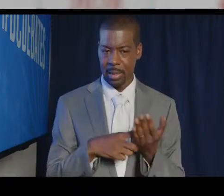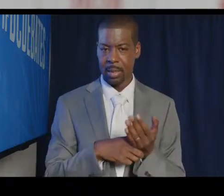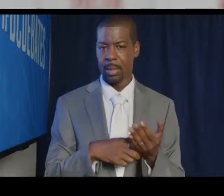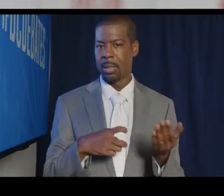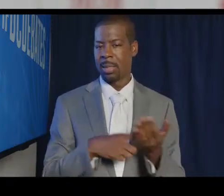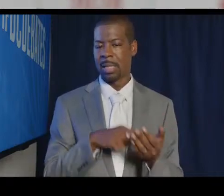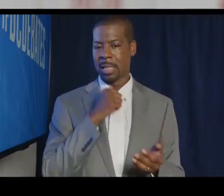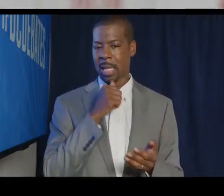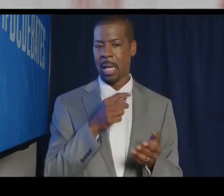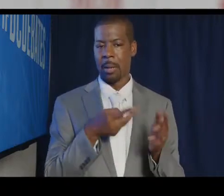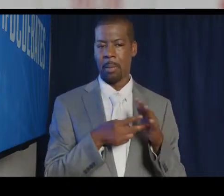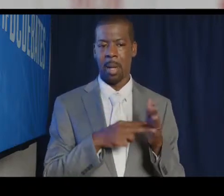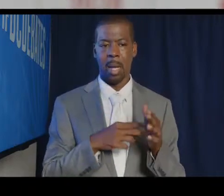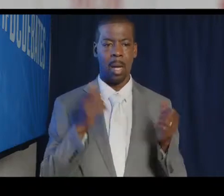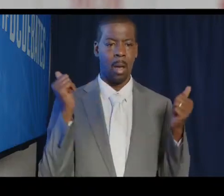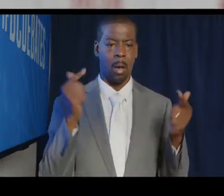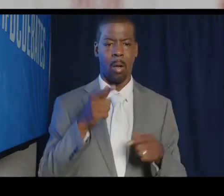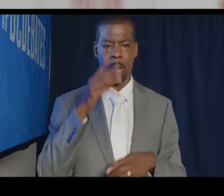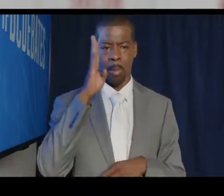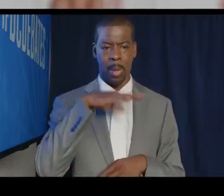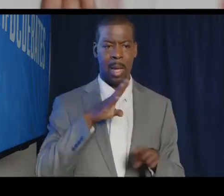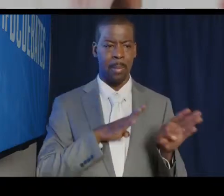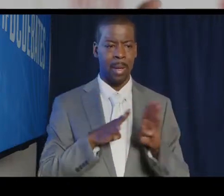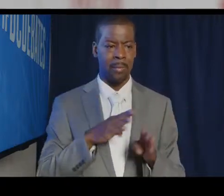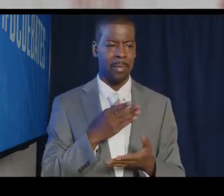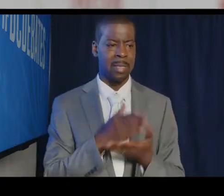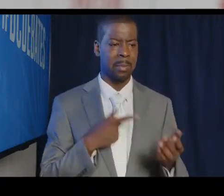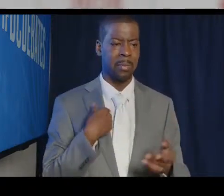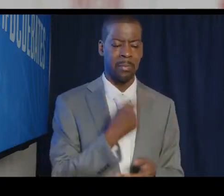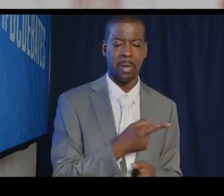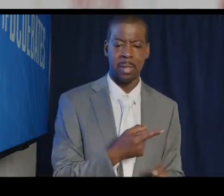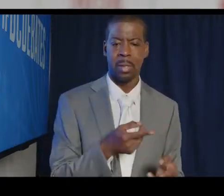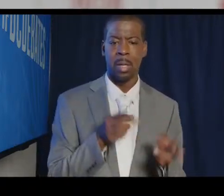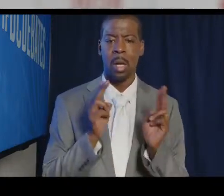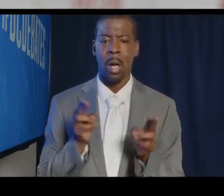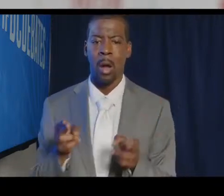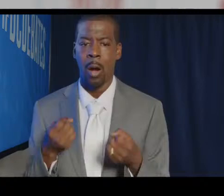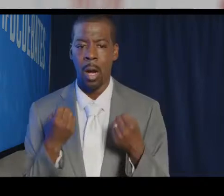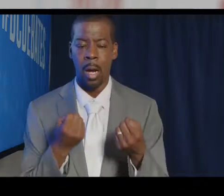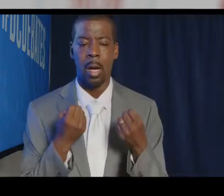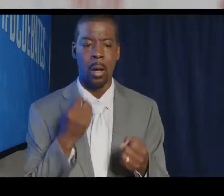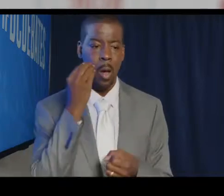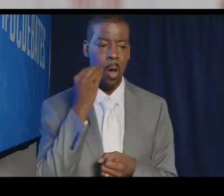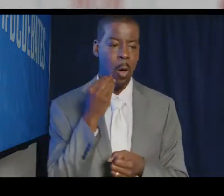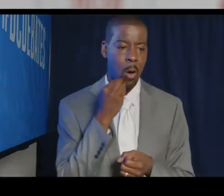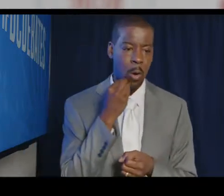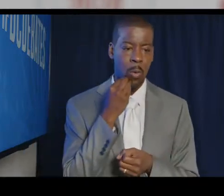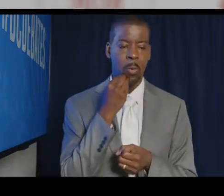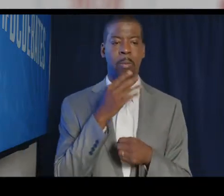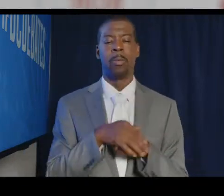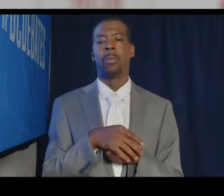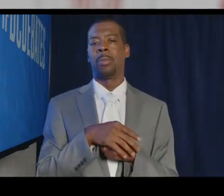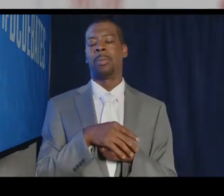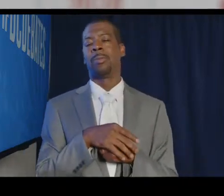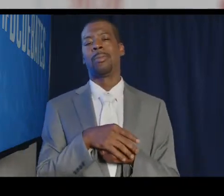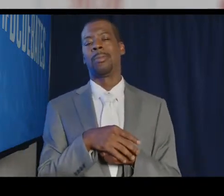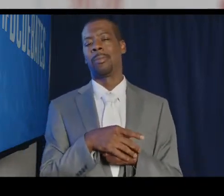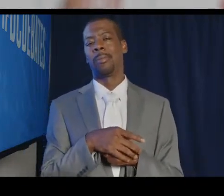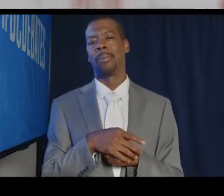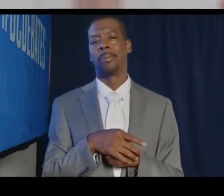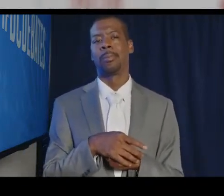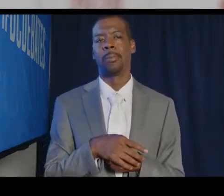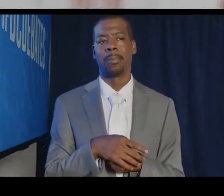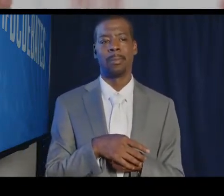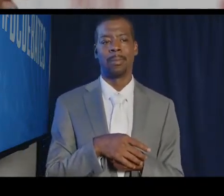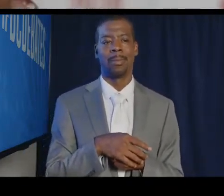bad behaviors. Some of us get tickets trying to get home because there's a light on our street and we're going 5 miles and more than we should. So it's